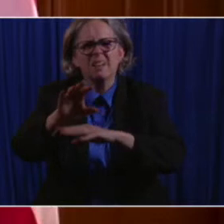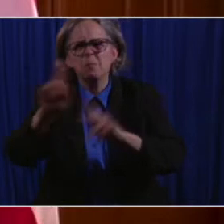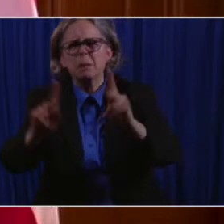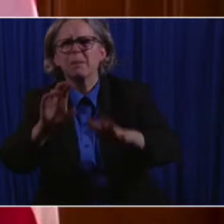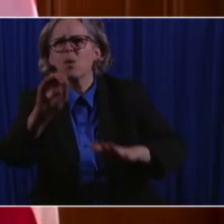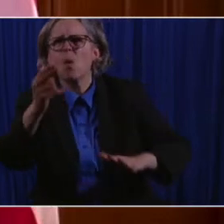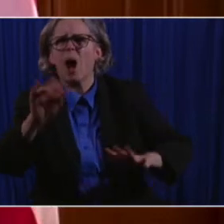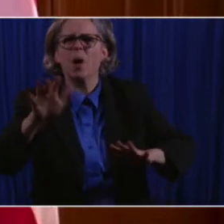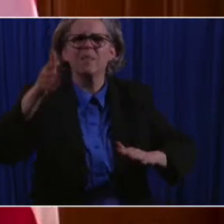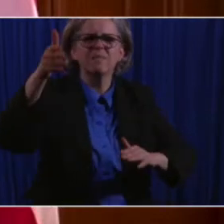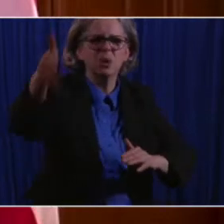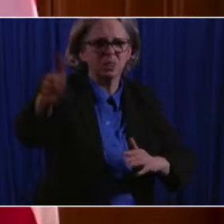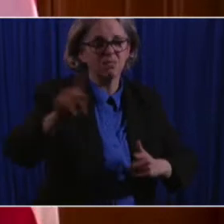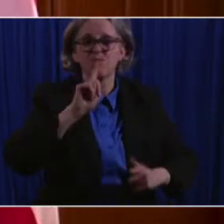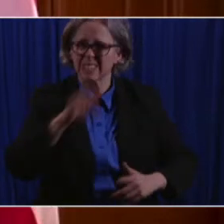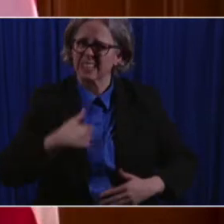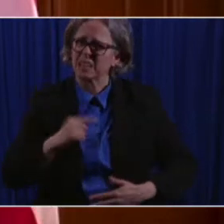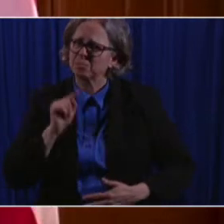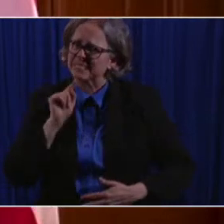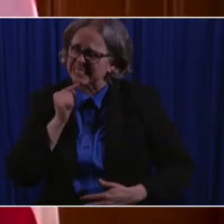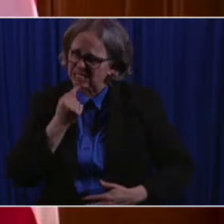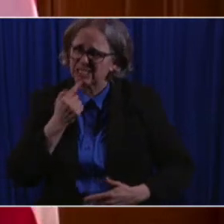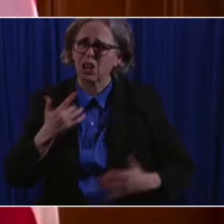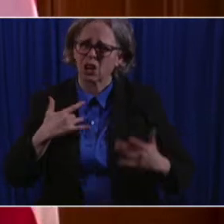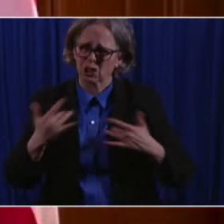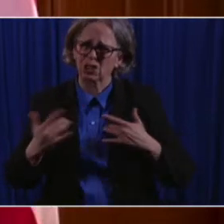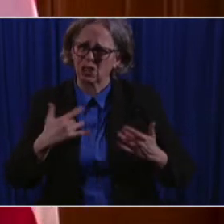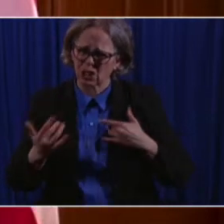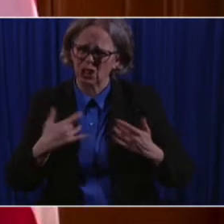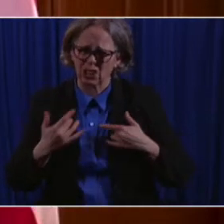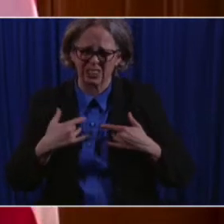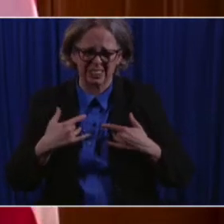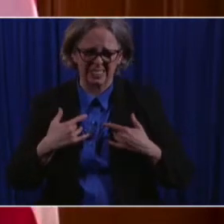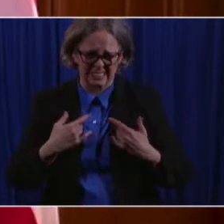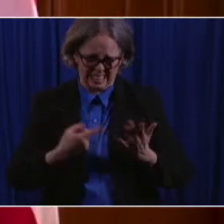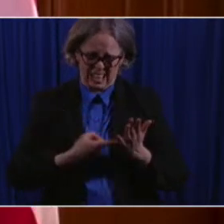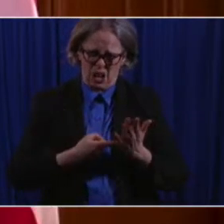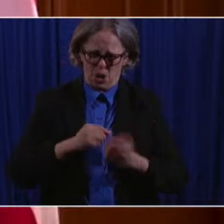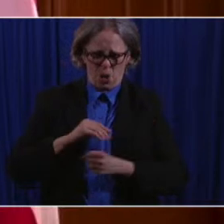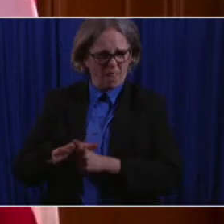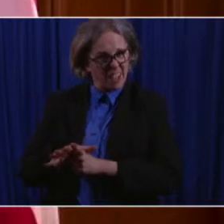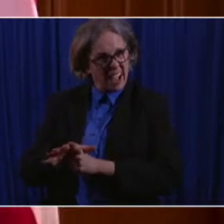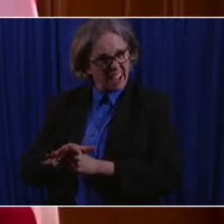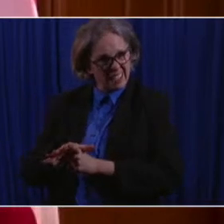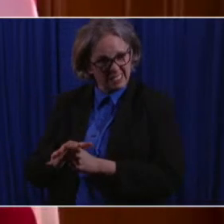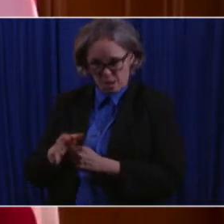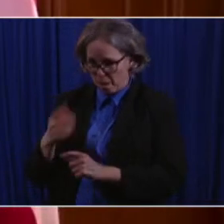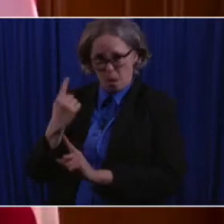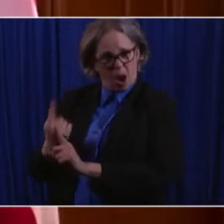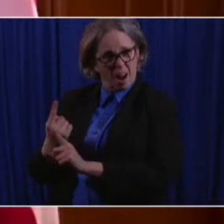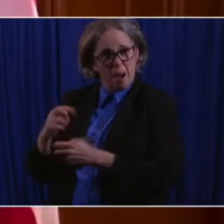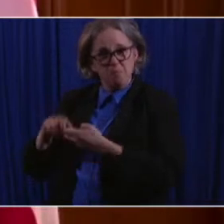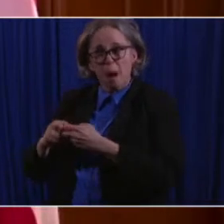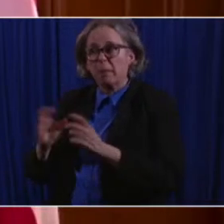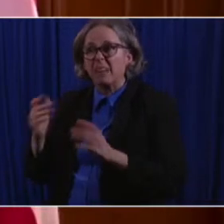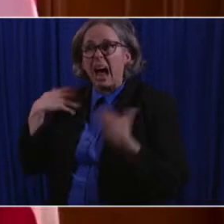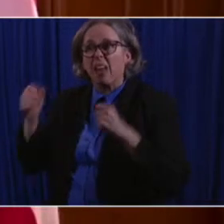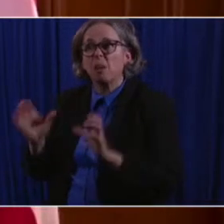and belief that this is not the only crisis we will face. It may be the next one. We don't know when it will